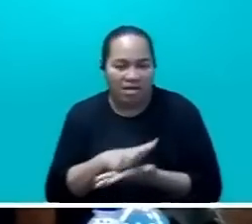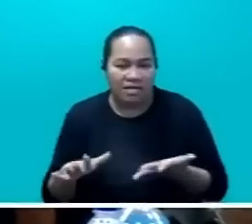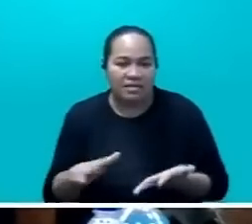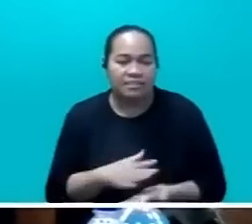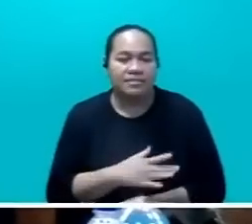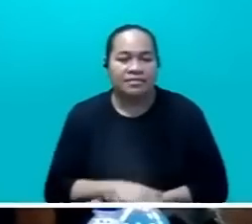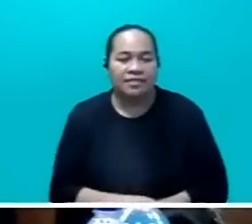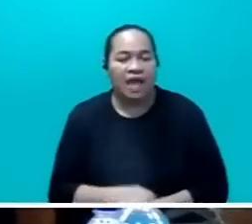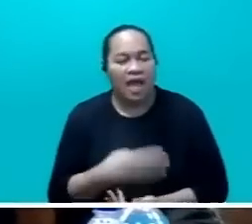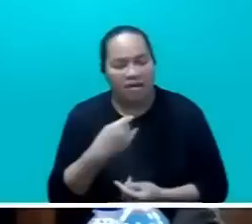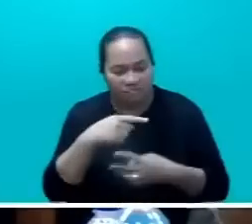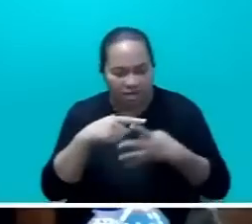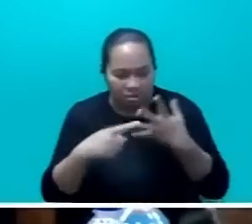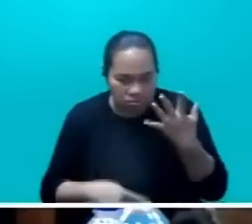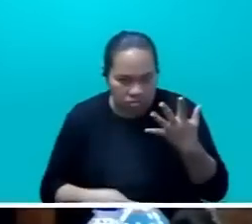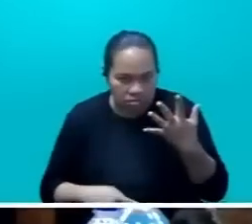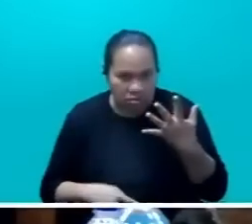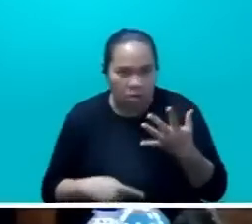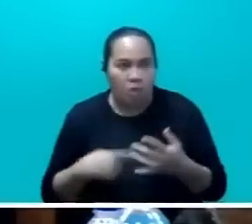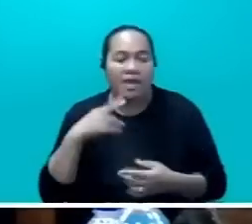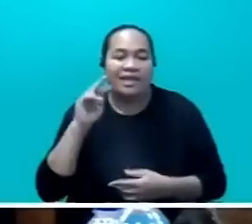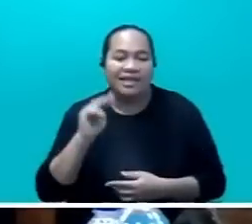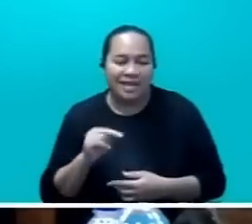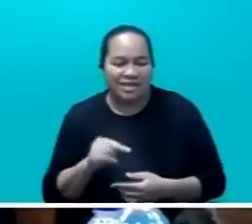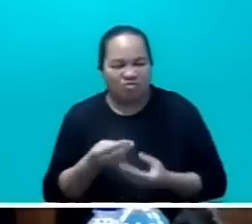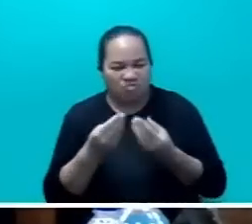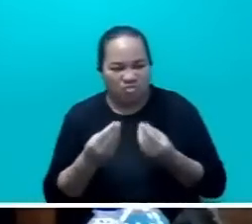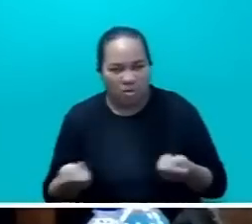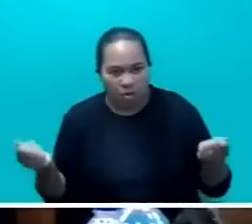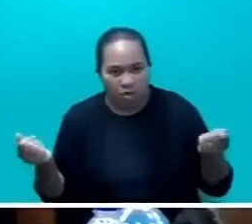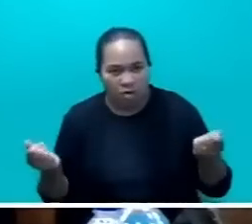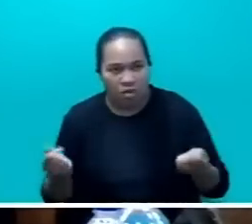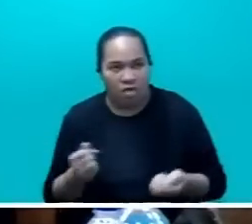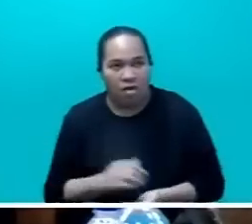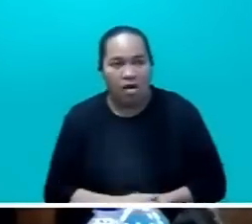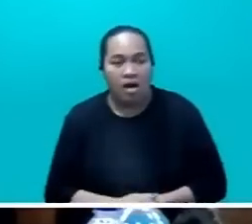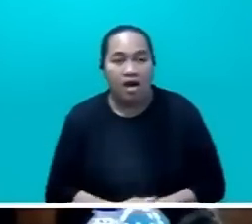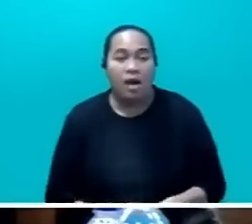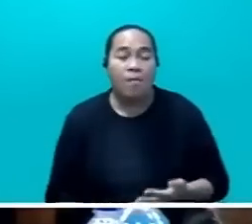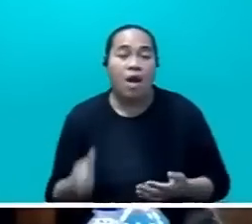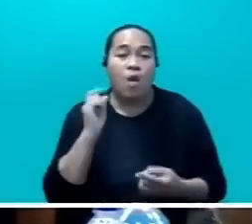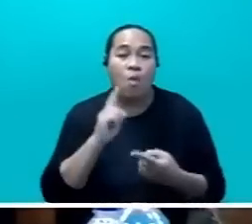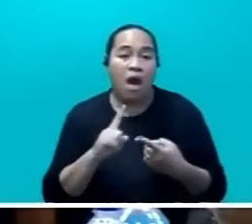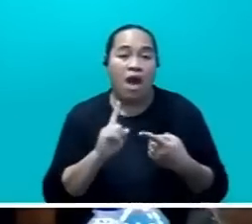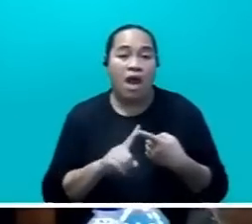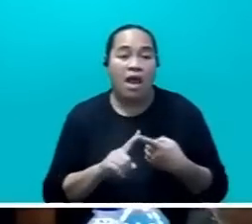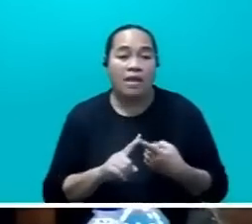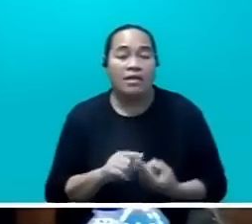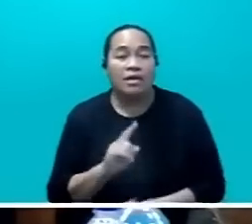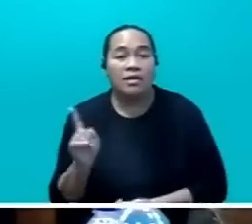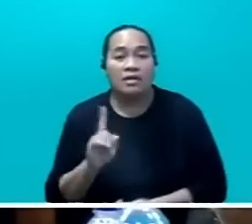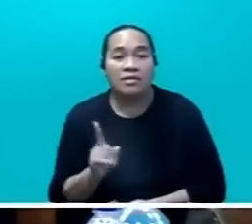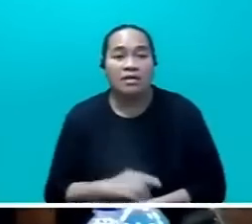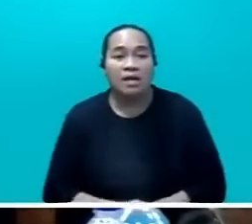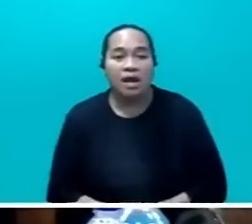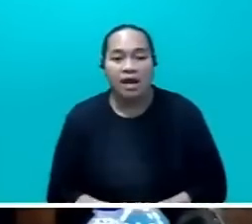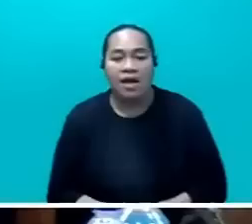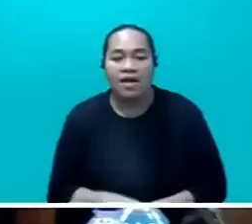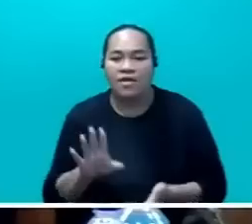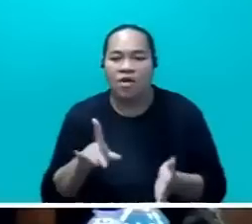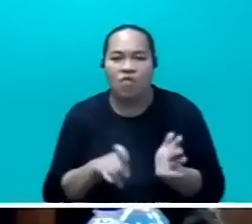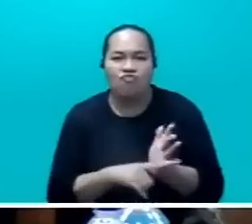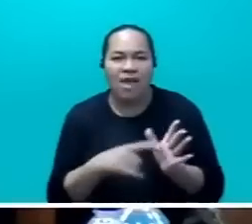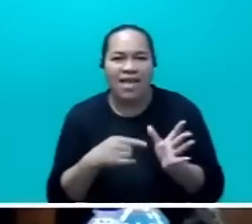that we have to deal with. One is the rate